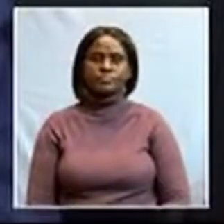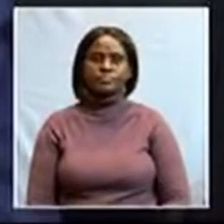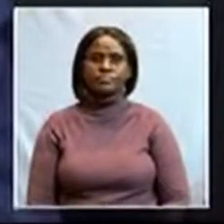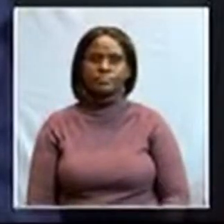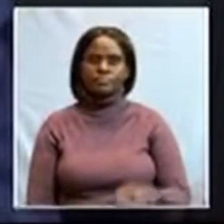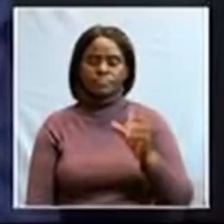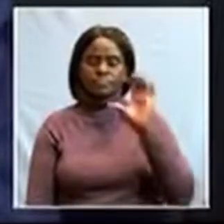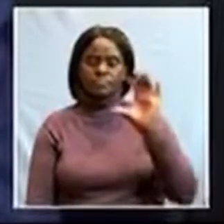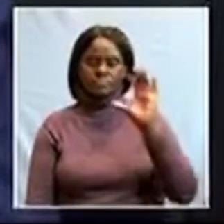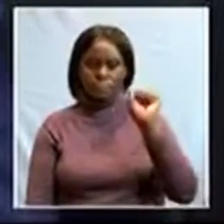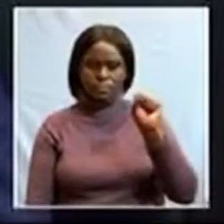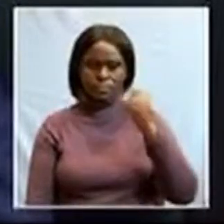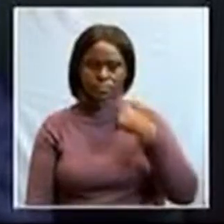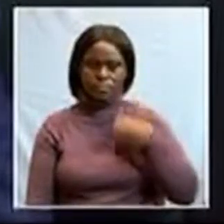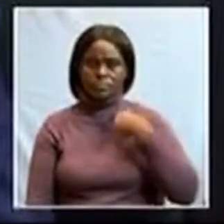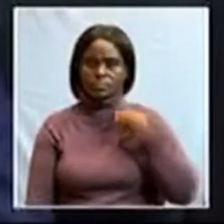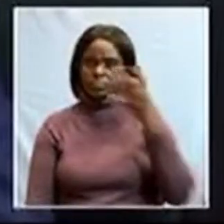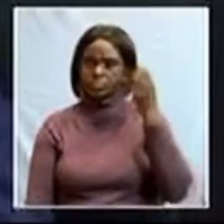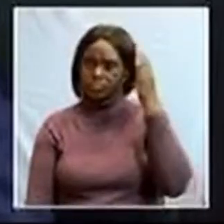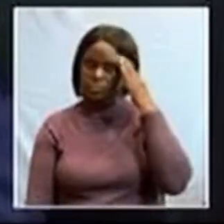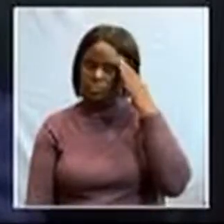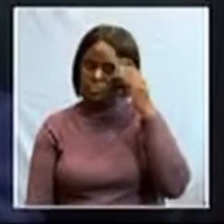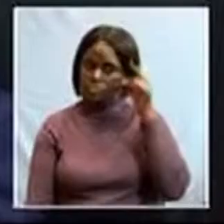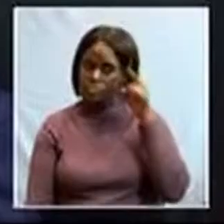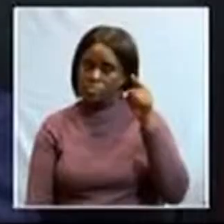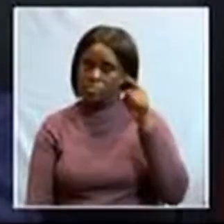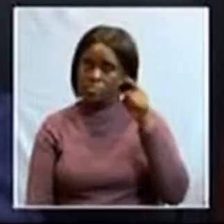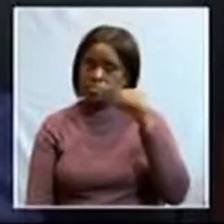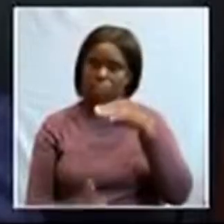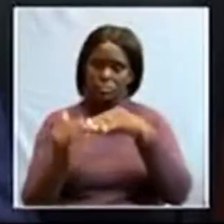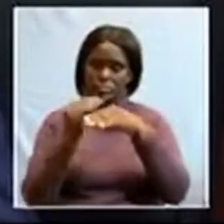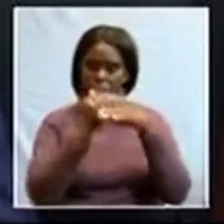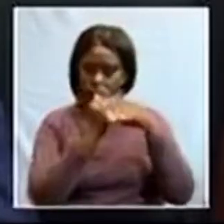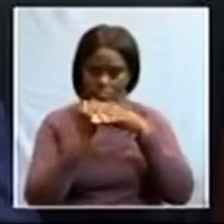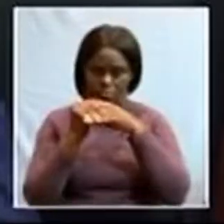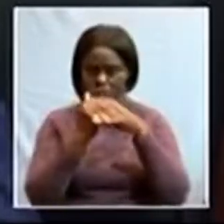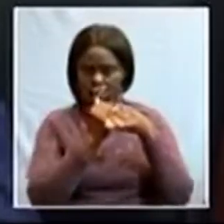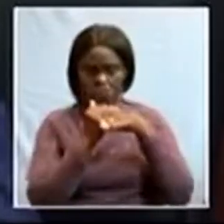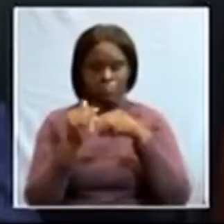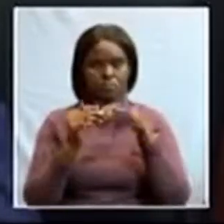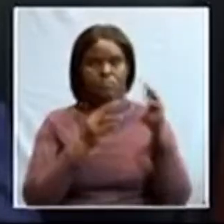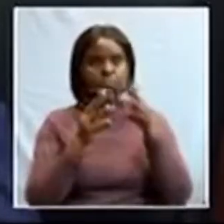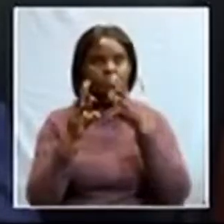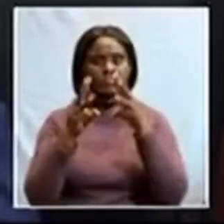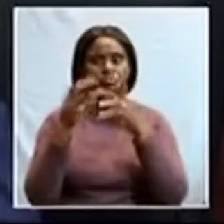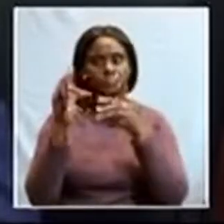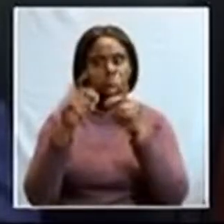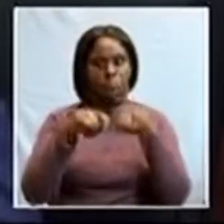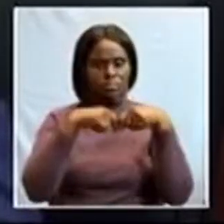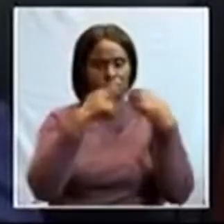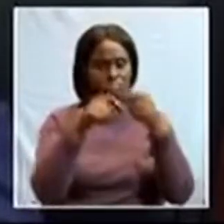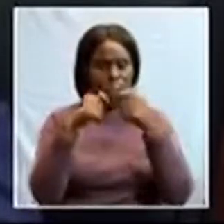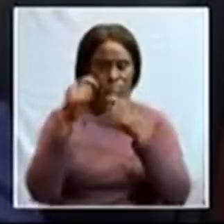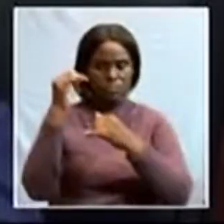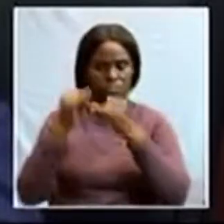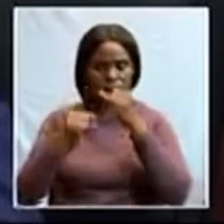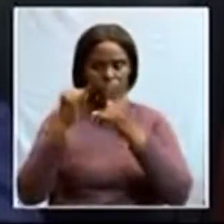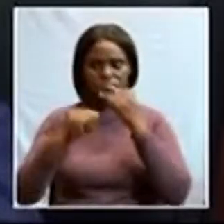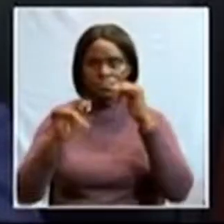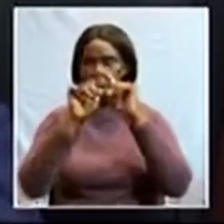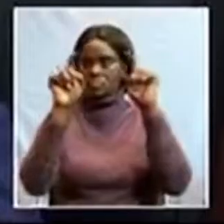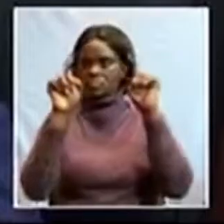CS, I want to find out, is this a standard way of issuing a completion